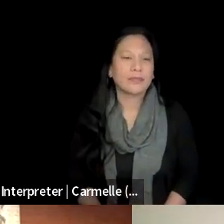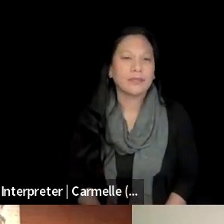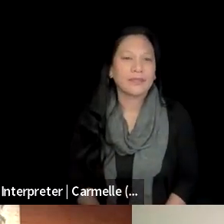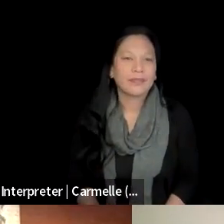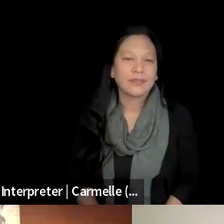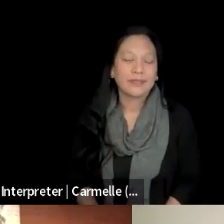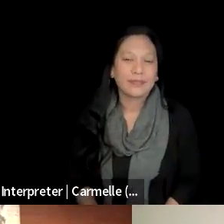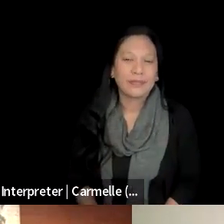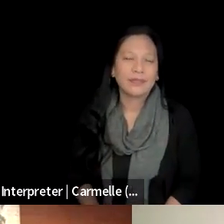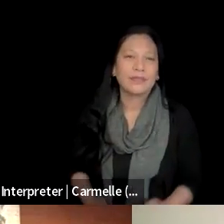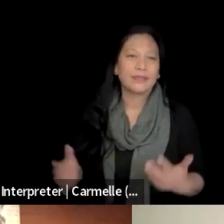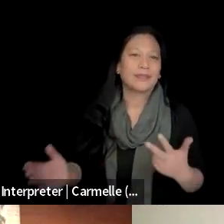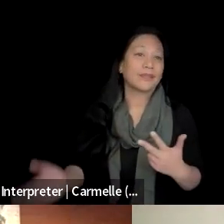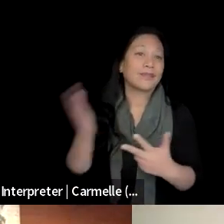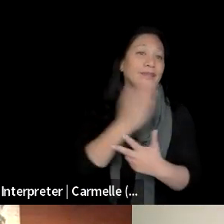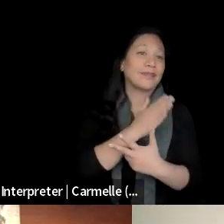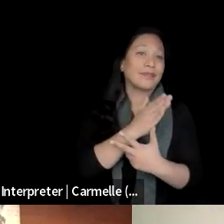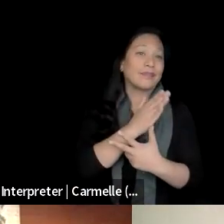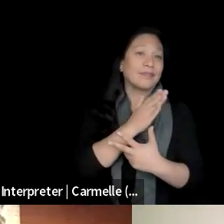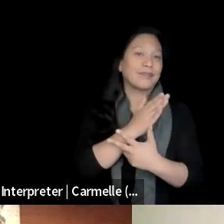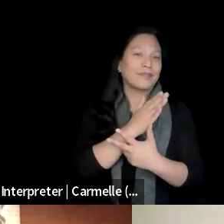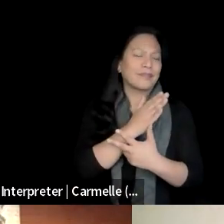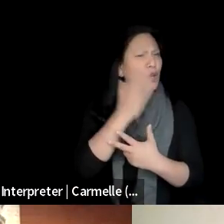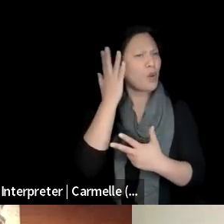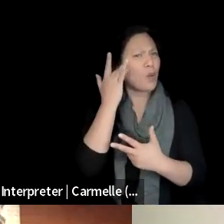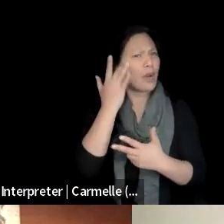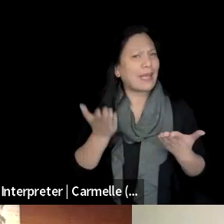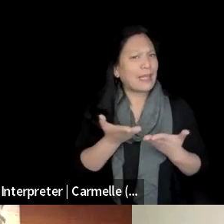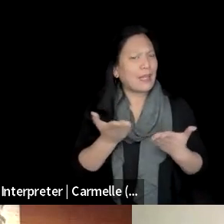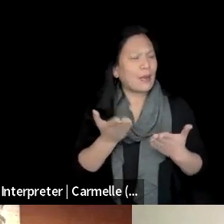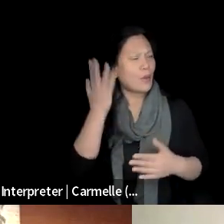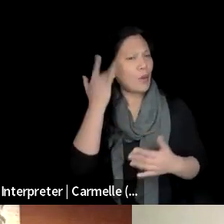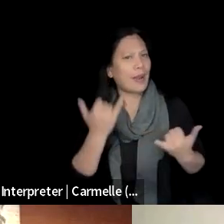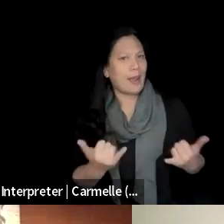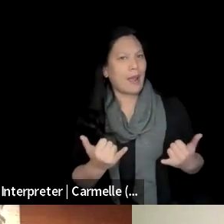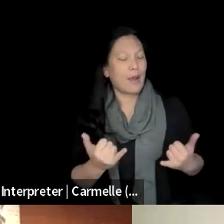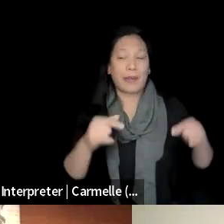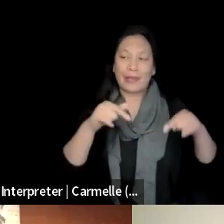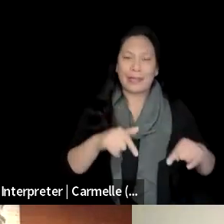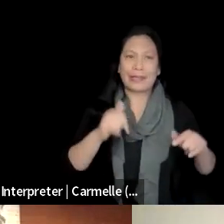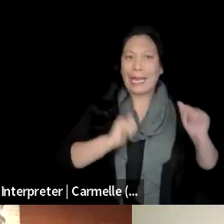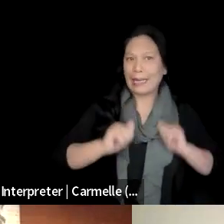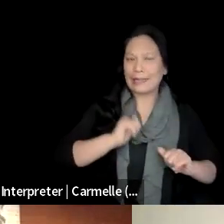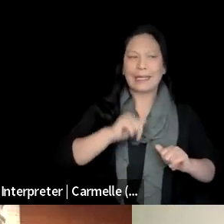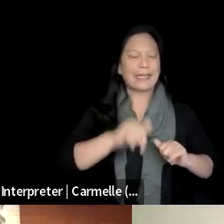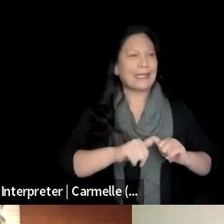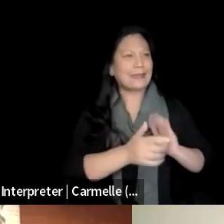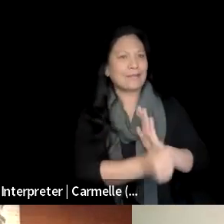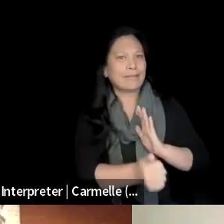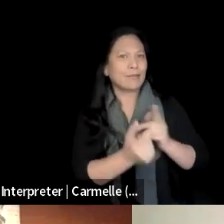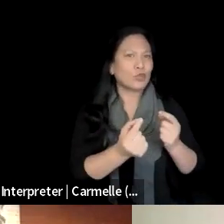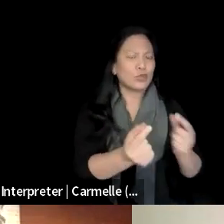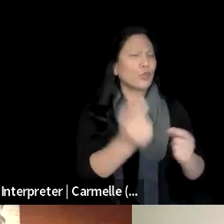I guess one bucket is sort of like, why here, why now? Like, why do we do this craft and what do we love about it? And what keeps you coming